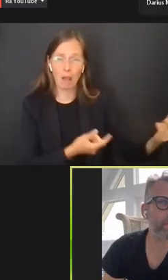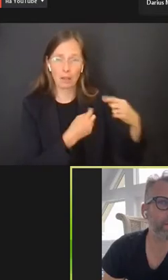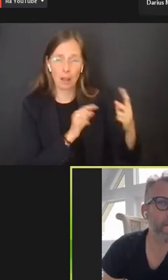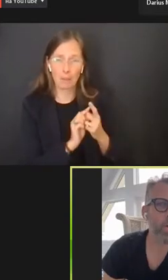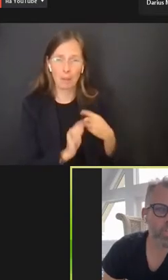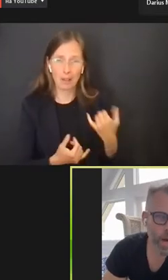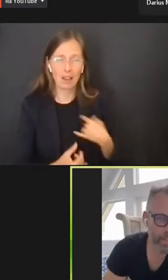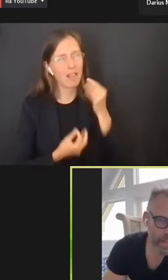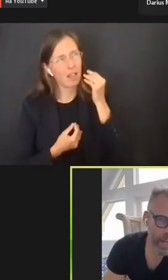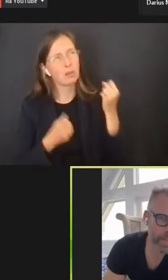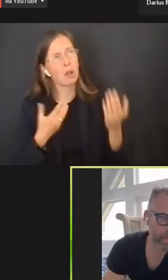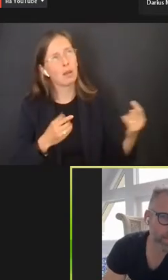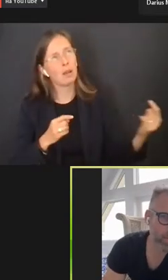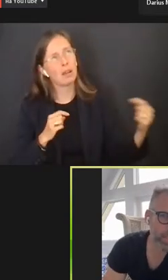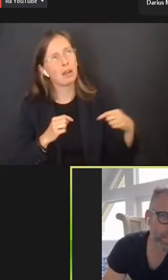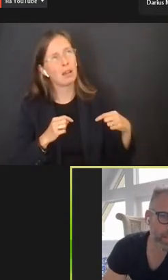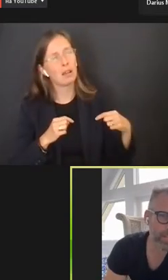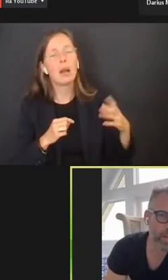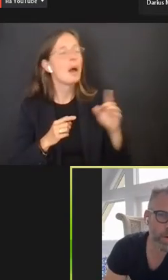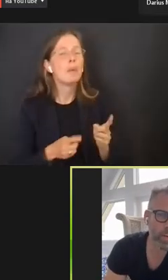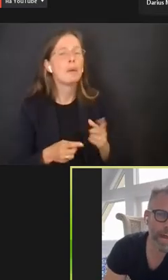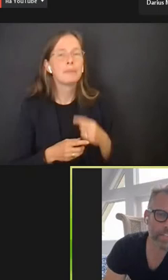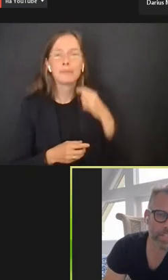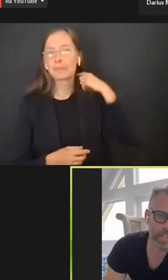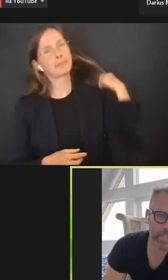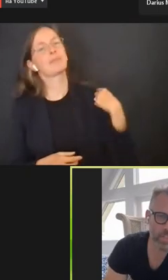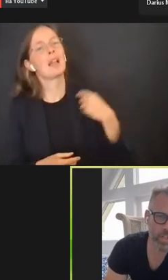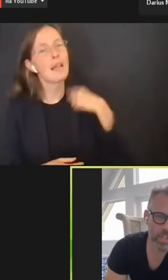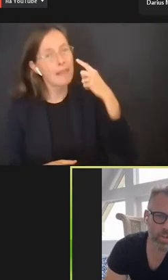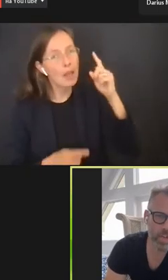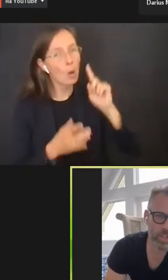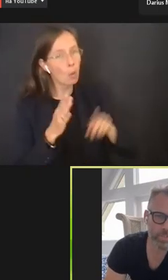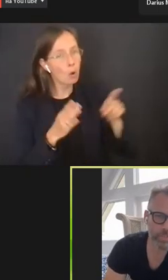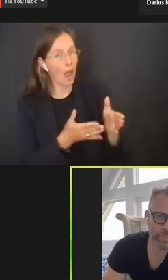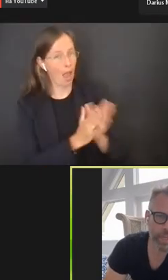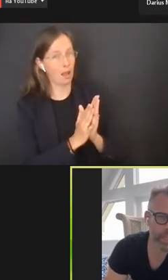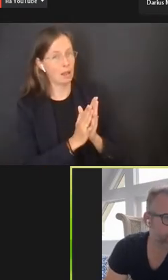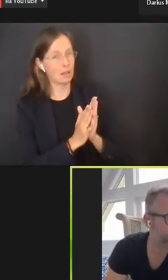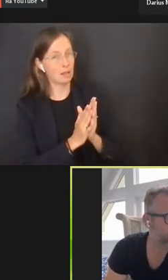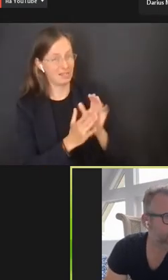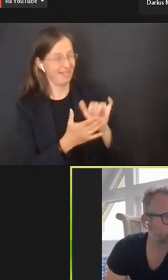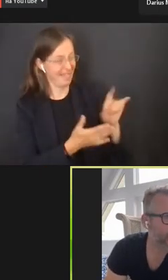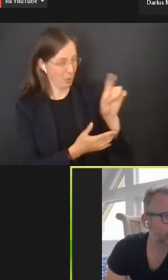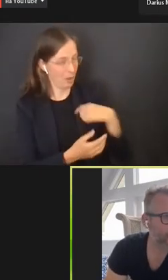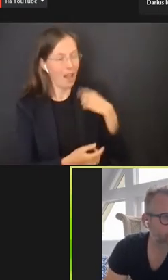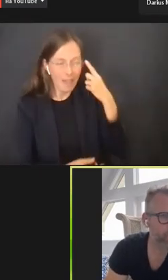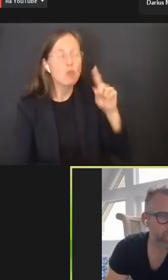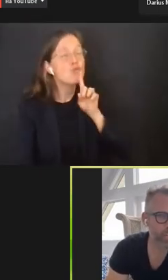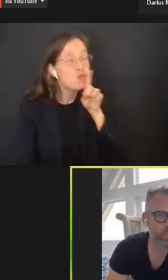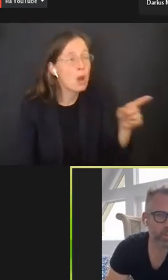think of it. So I feel like imbued in your, I think what you're asking is in this question is